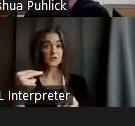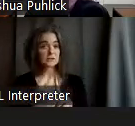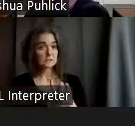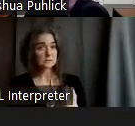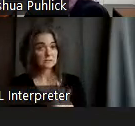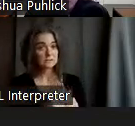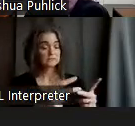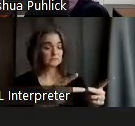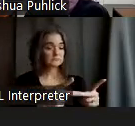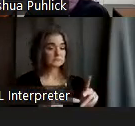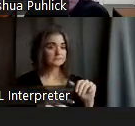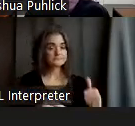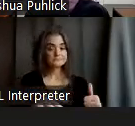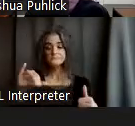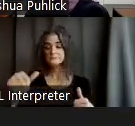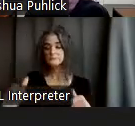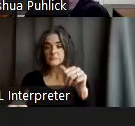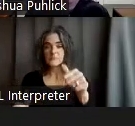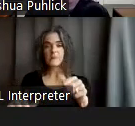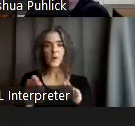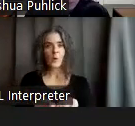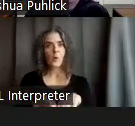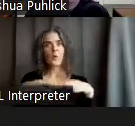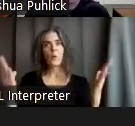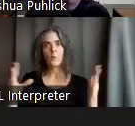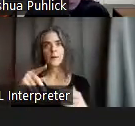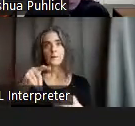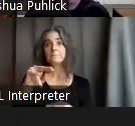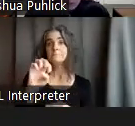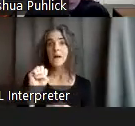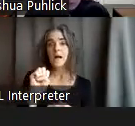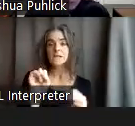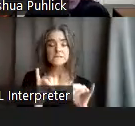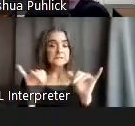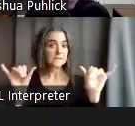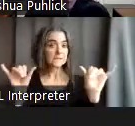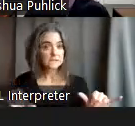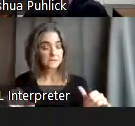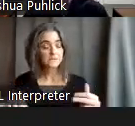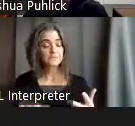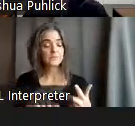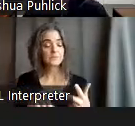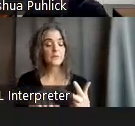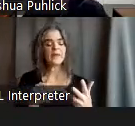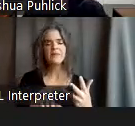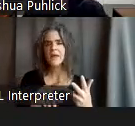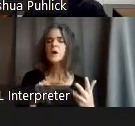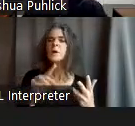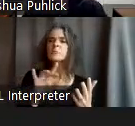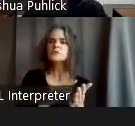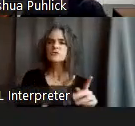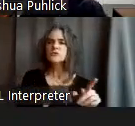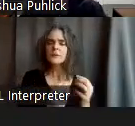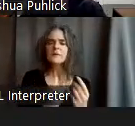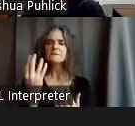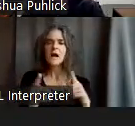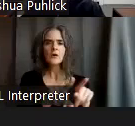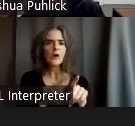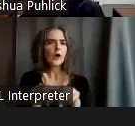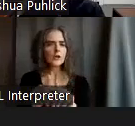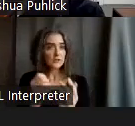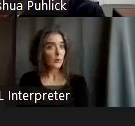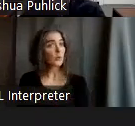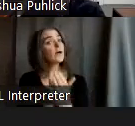that open pine system that we have here. And prescribed fire also helps to maintain